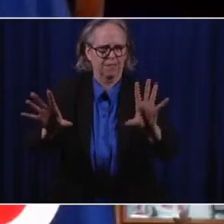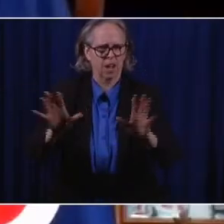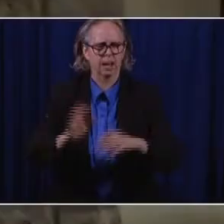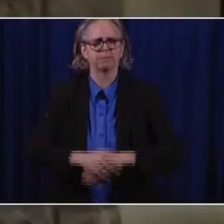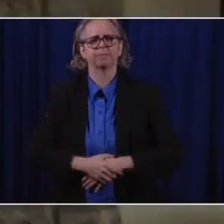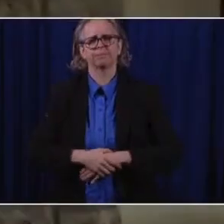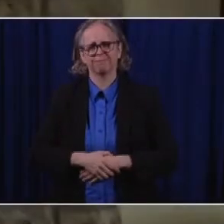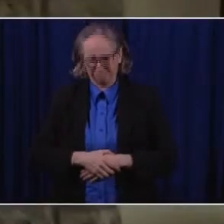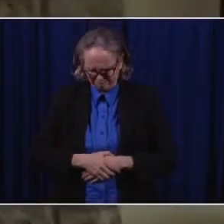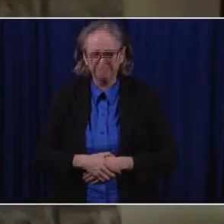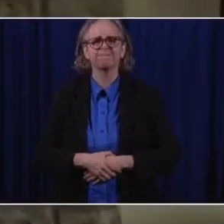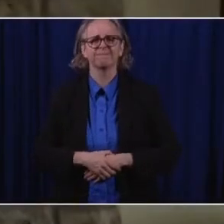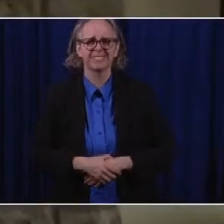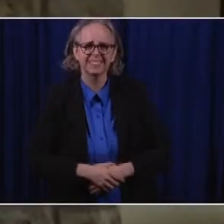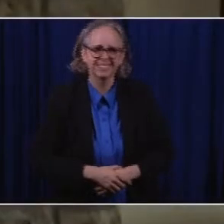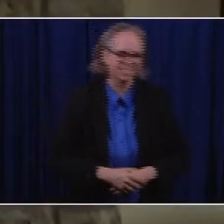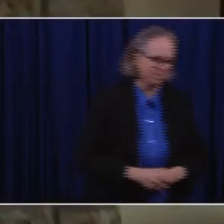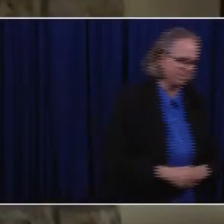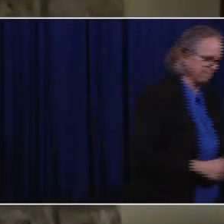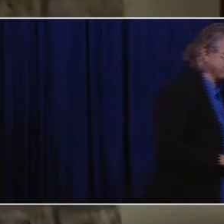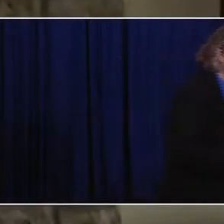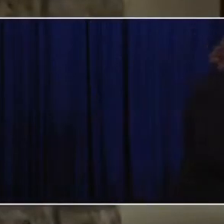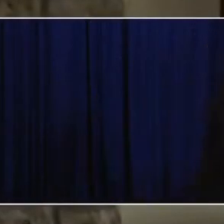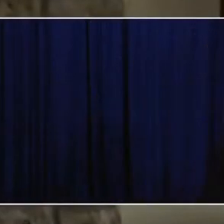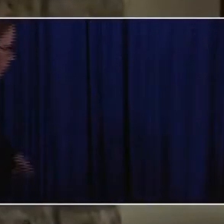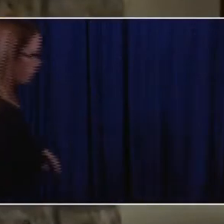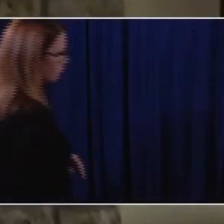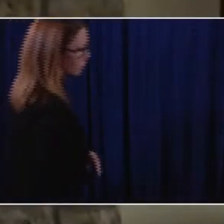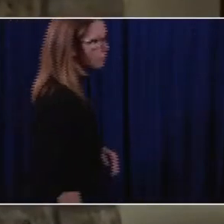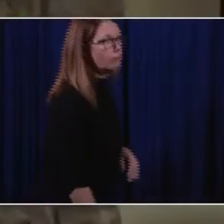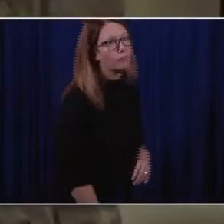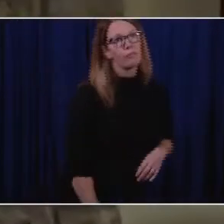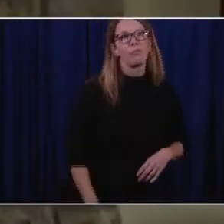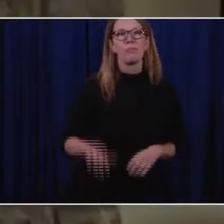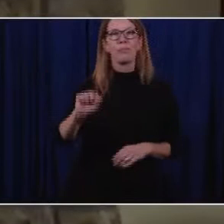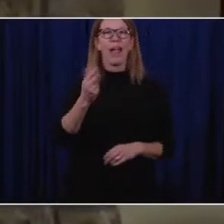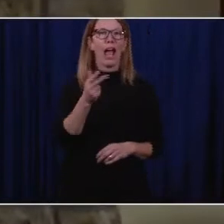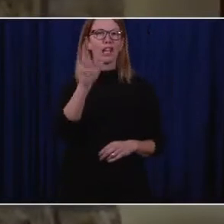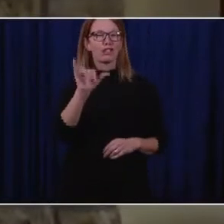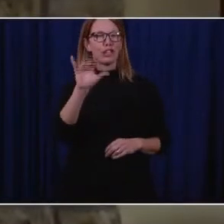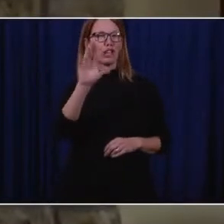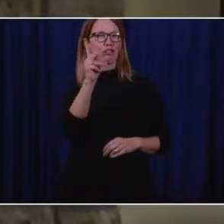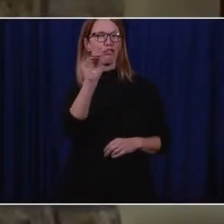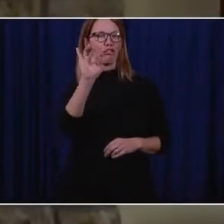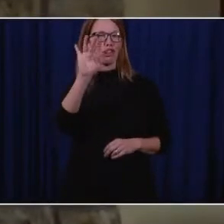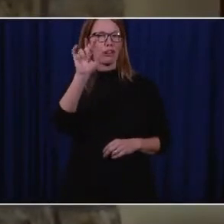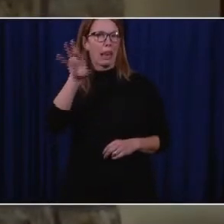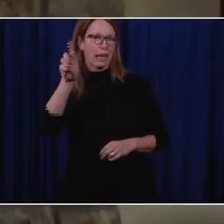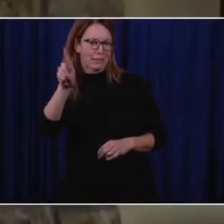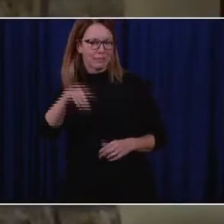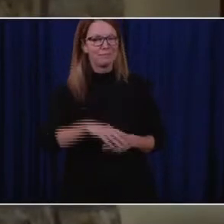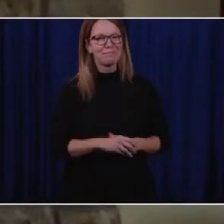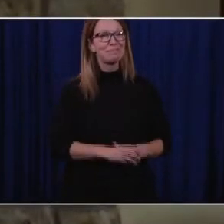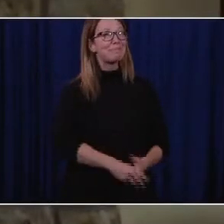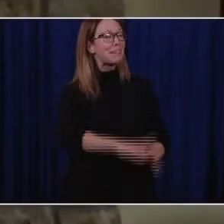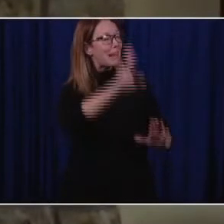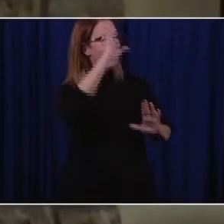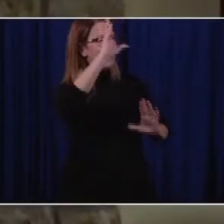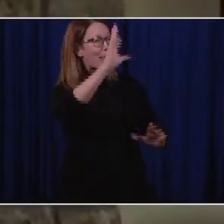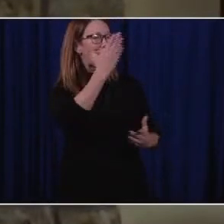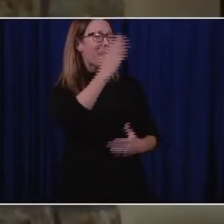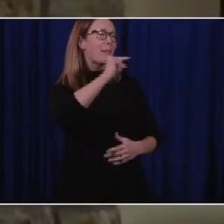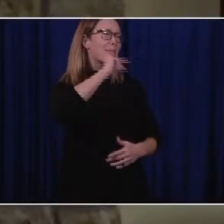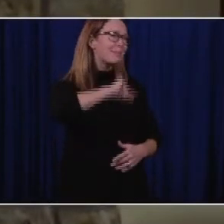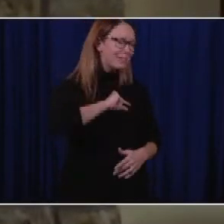Next question is from Ashley Kirkland at WLWT in Cincinnati. Hi, Governor. Happy Thanksgiving to you.